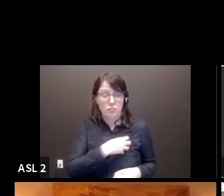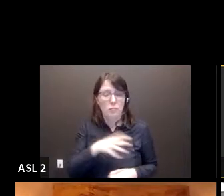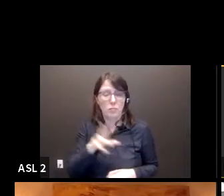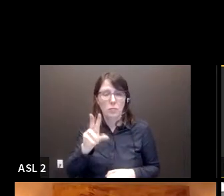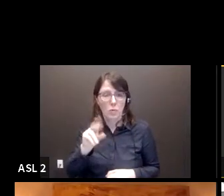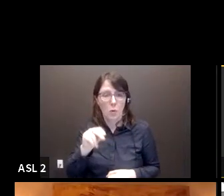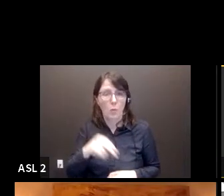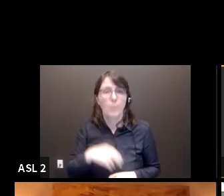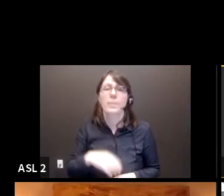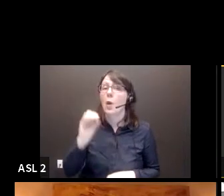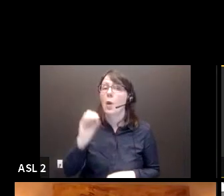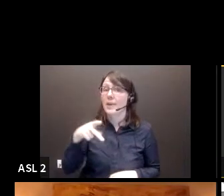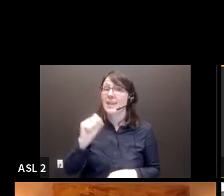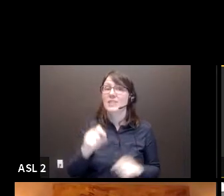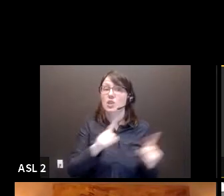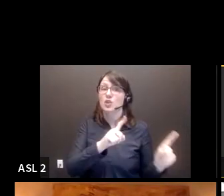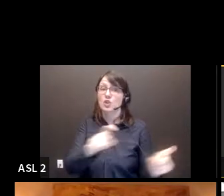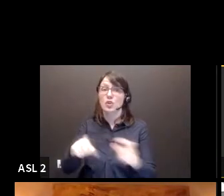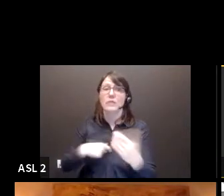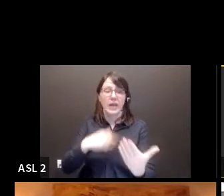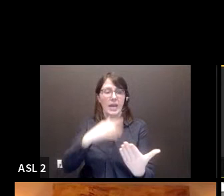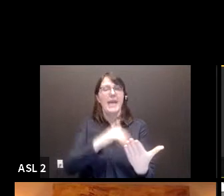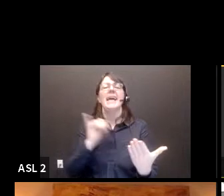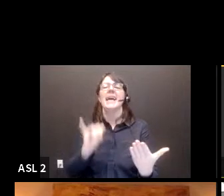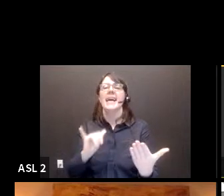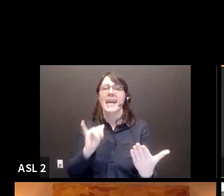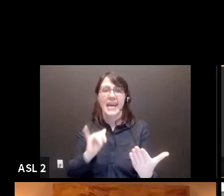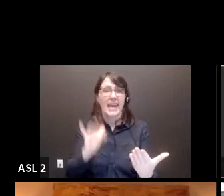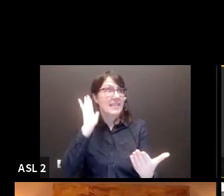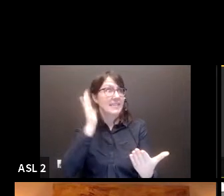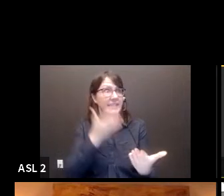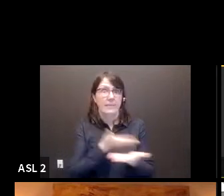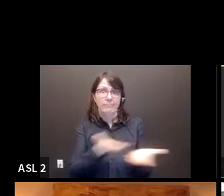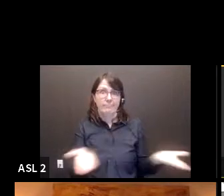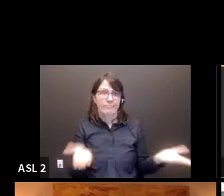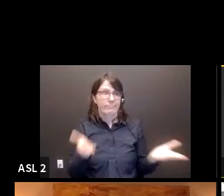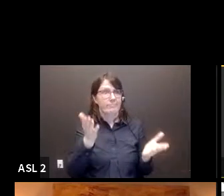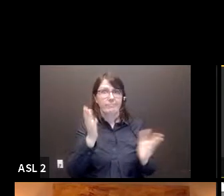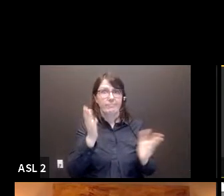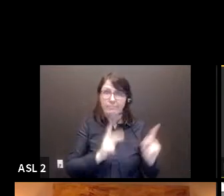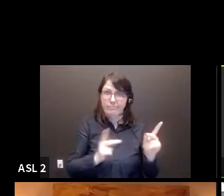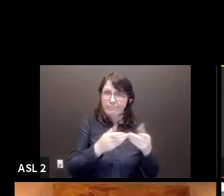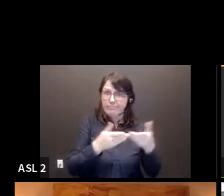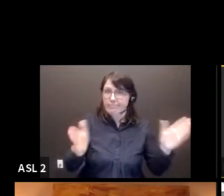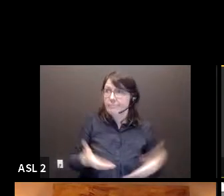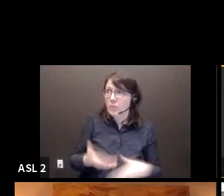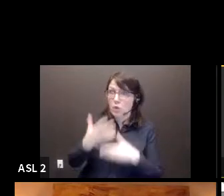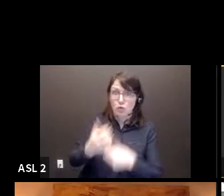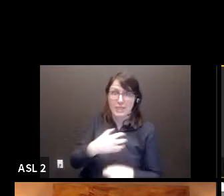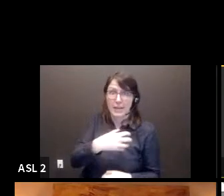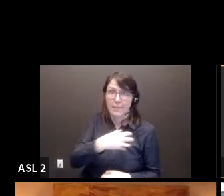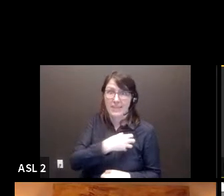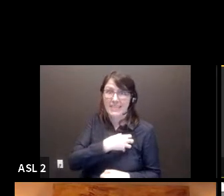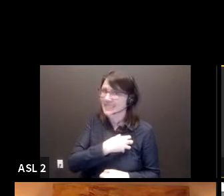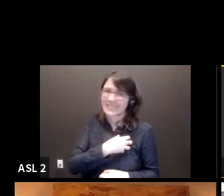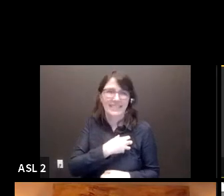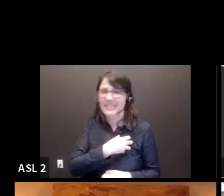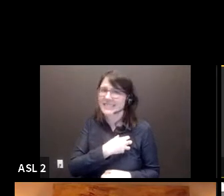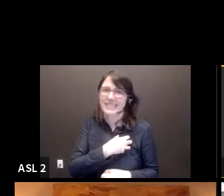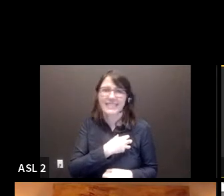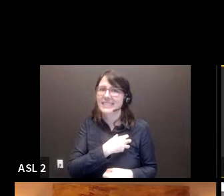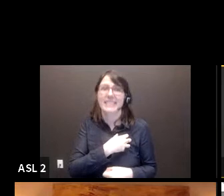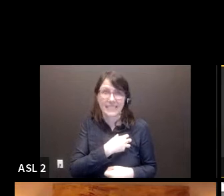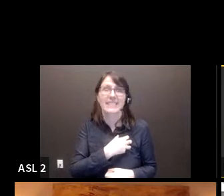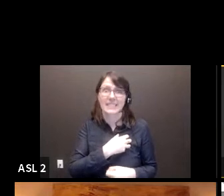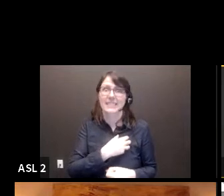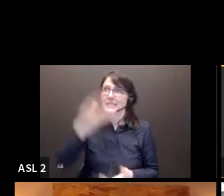survey which revealed that distrust of the ops has gone up by 19 since 2018. i would like to highlight